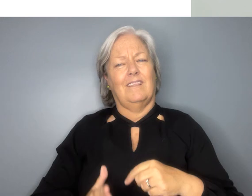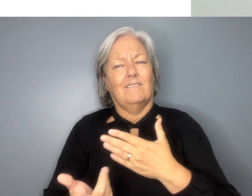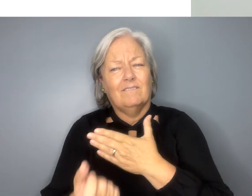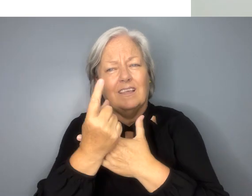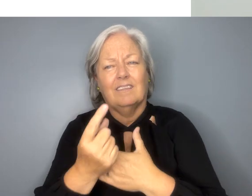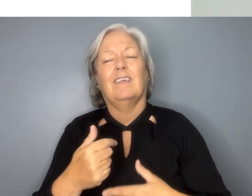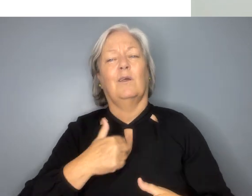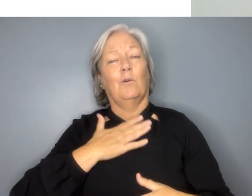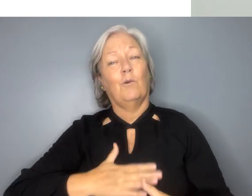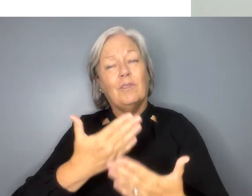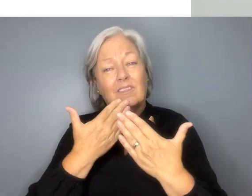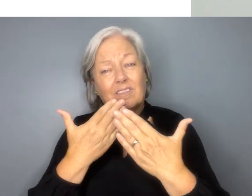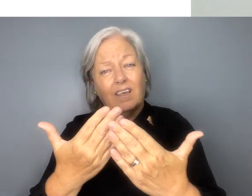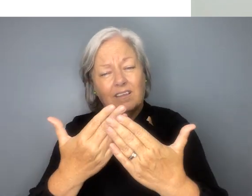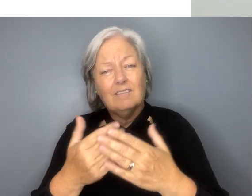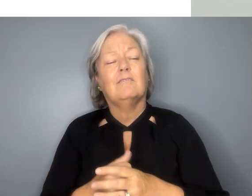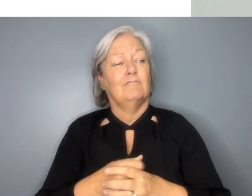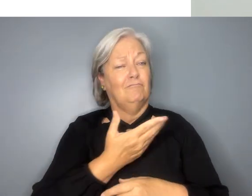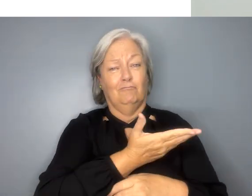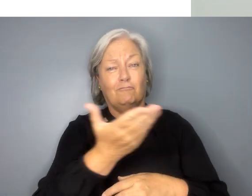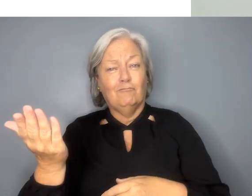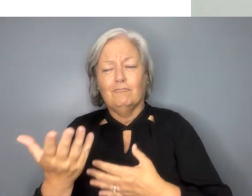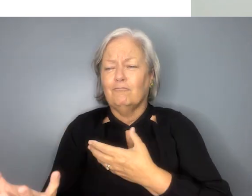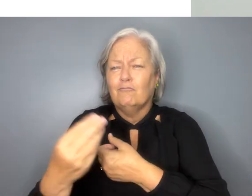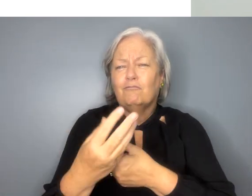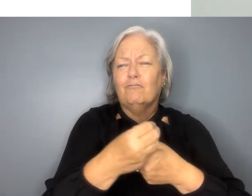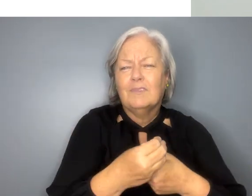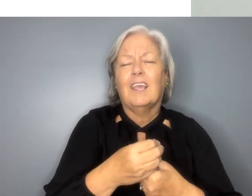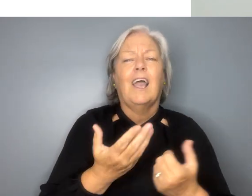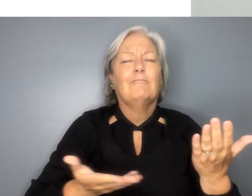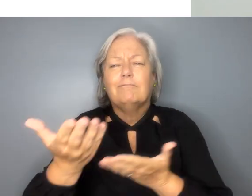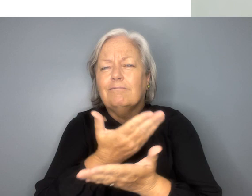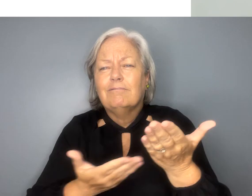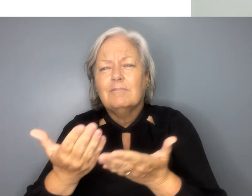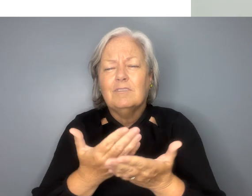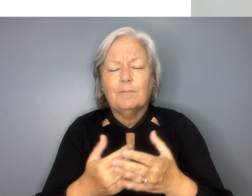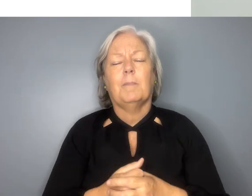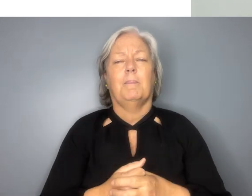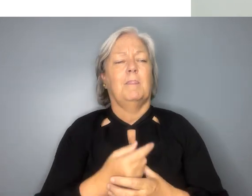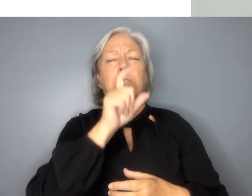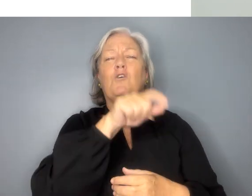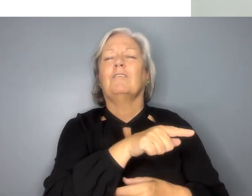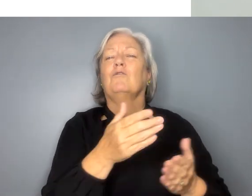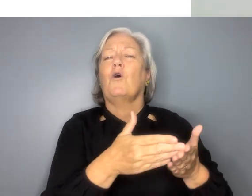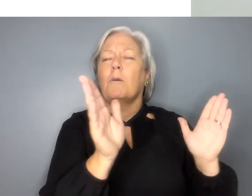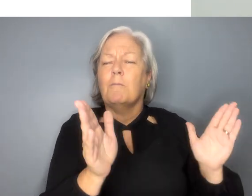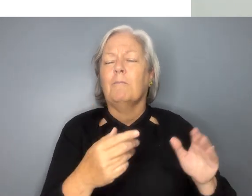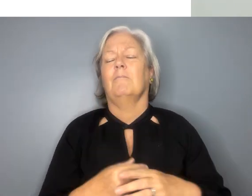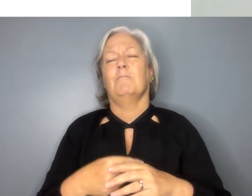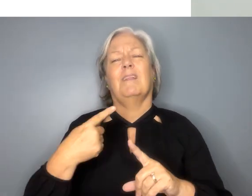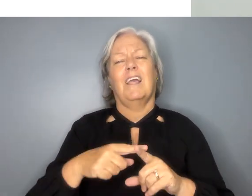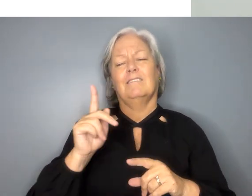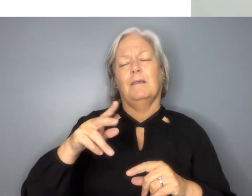today's side event. I'd like to express my thanks to my fellow contributors to this important discussion today, Rosemary Caius,